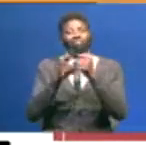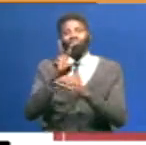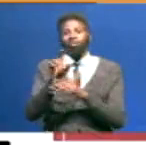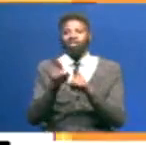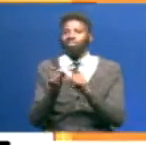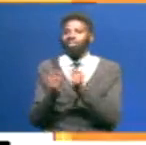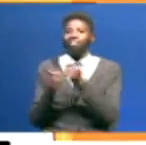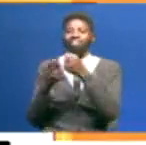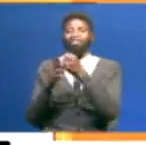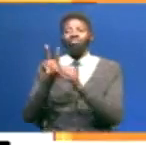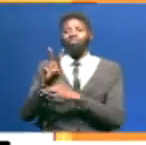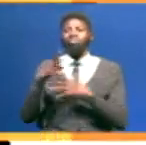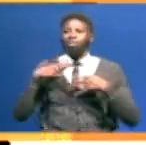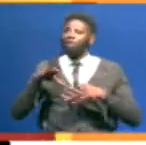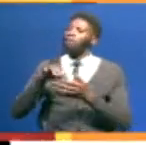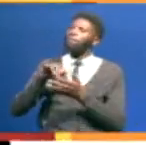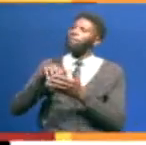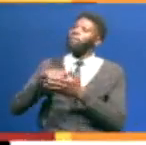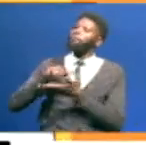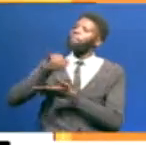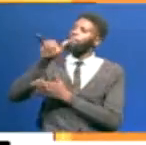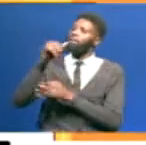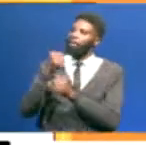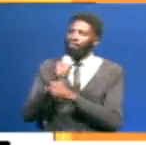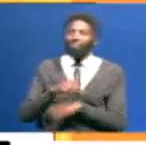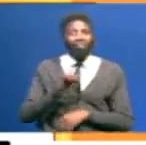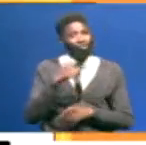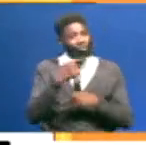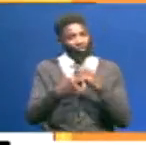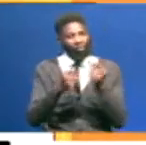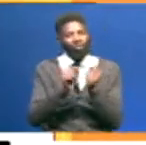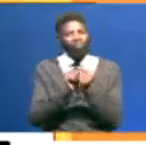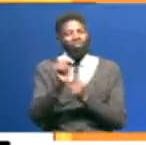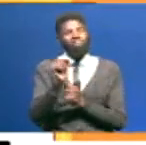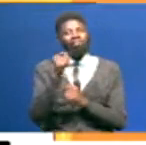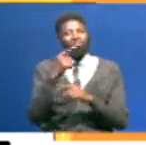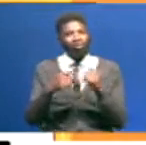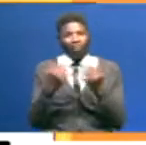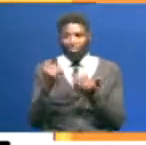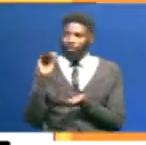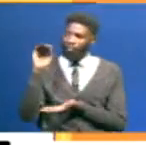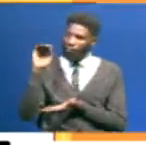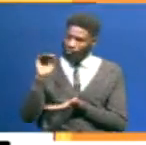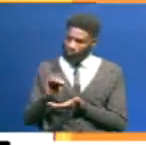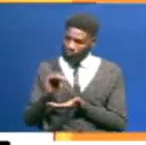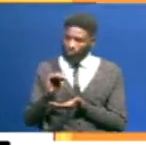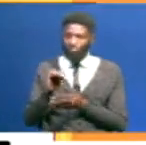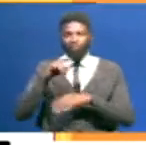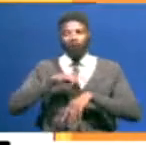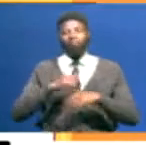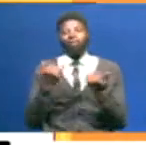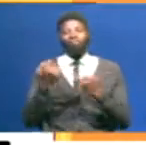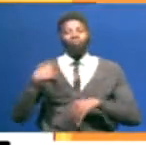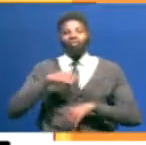the brain drain went on for another 15 years. Mm-hmm. It's reduced significantly at this time, where we're getting more